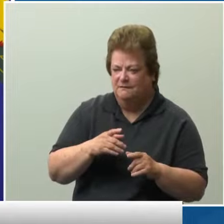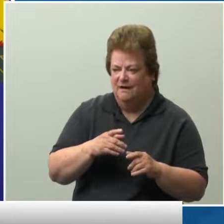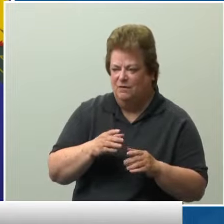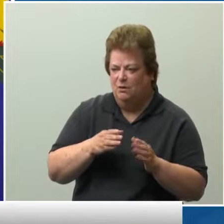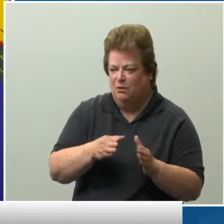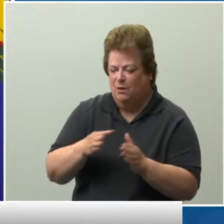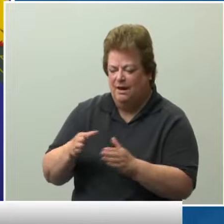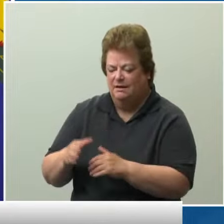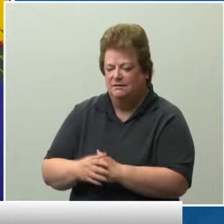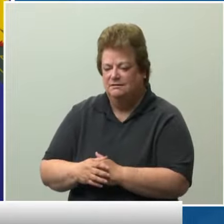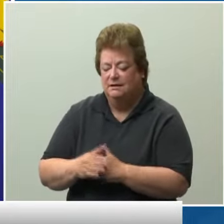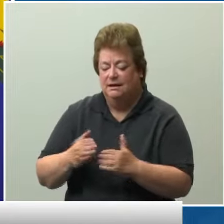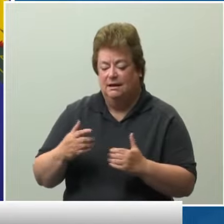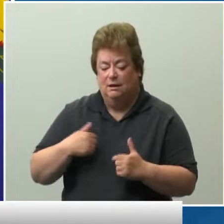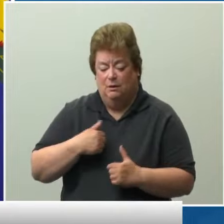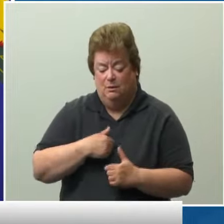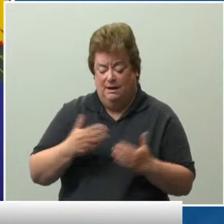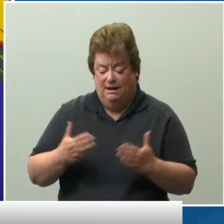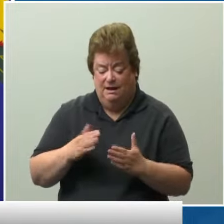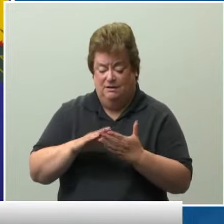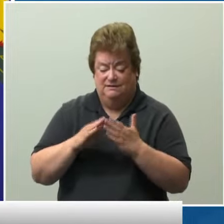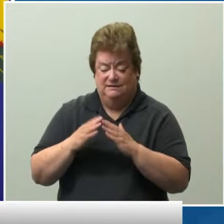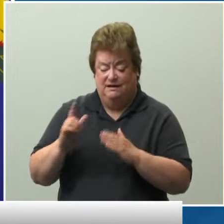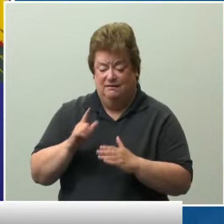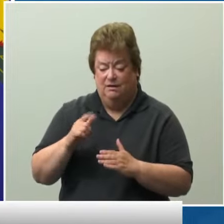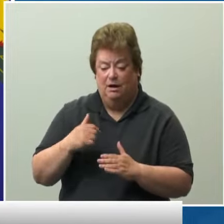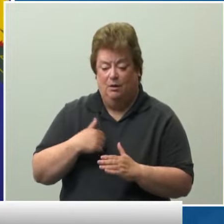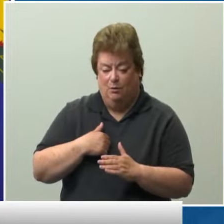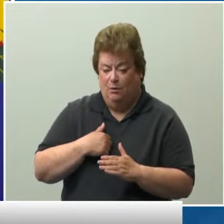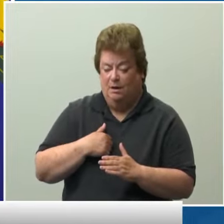we, as the city of Lincoln, are well equipped for a